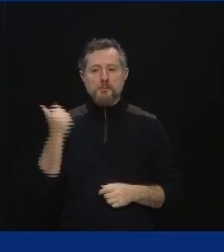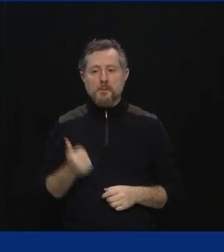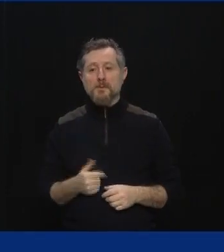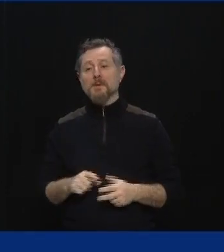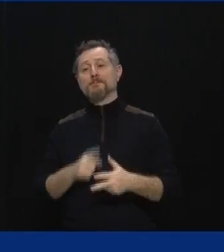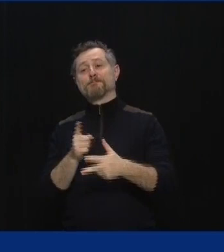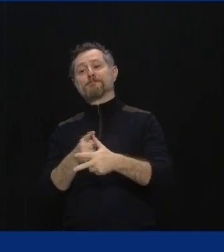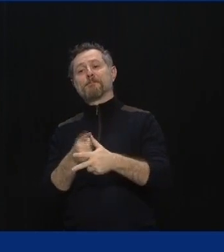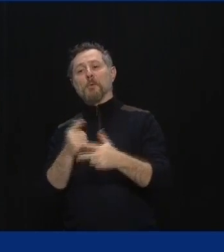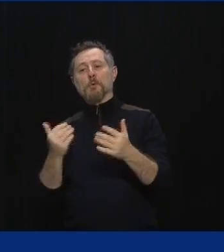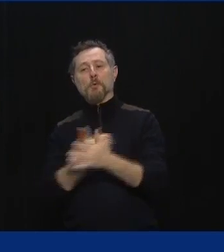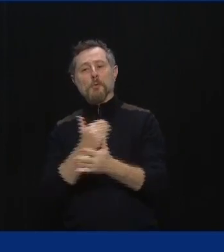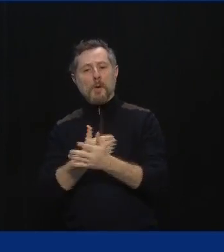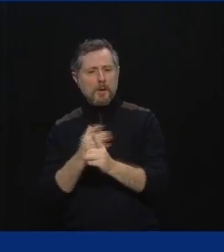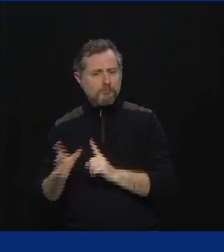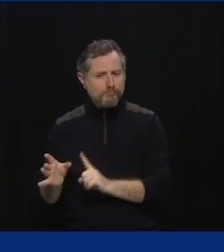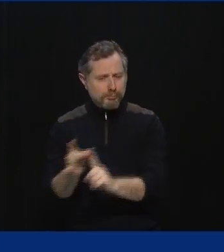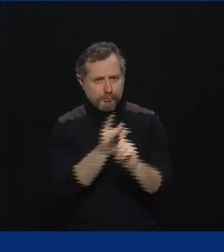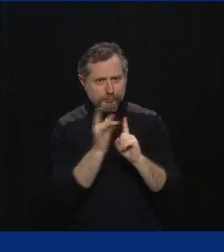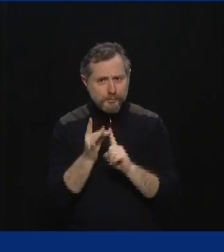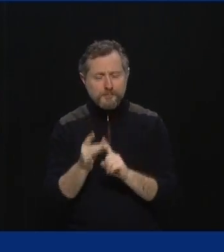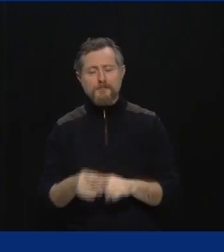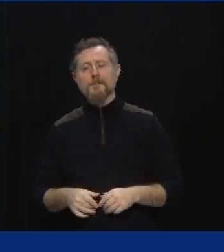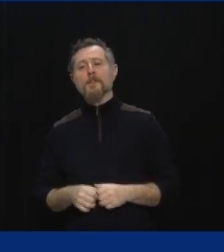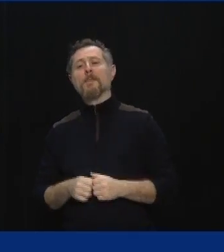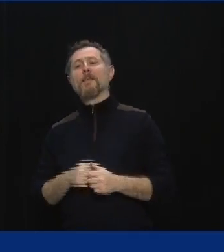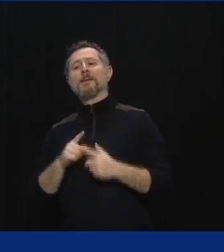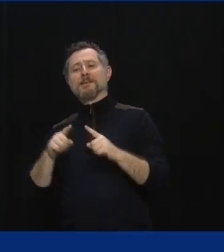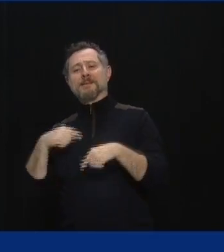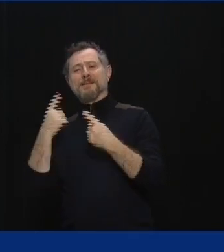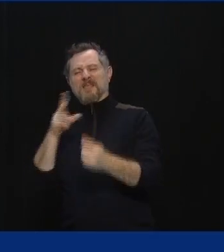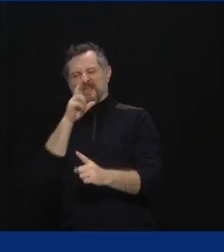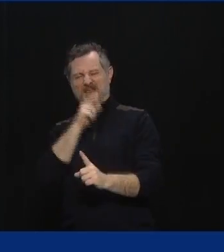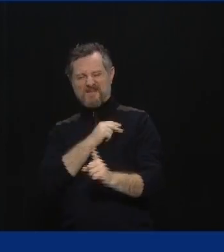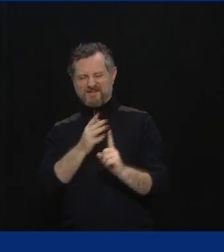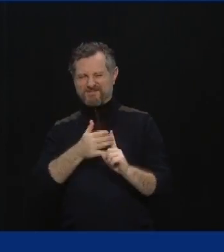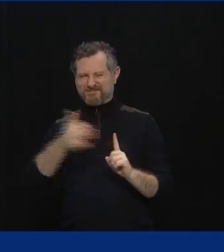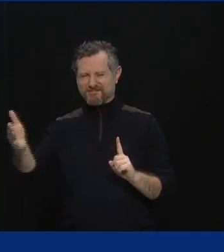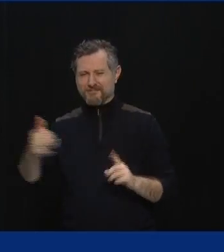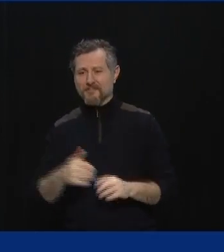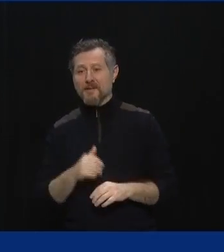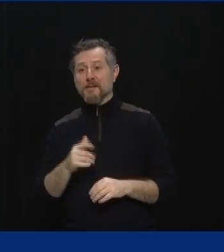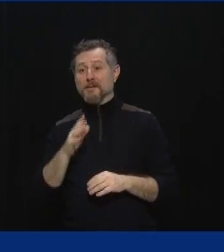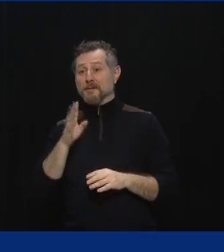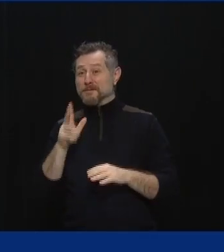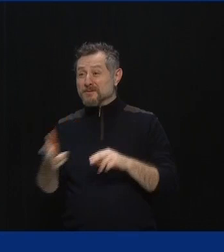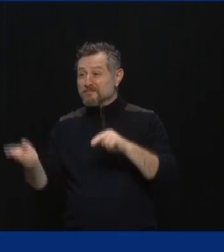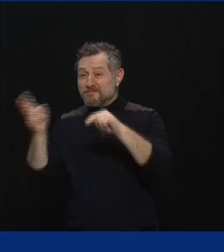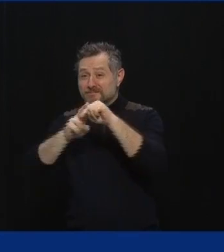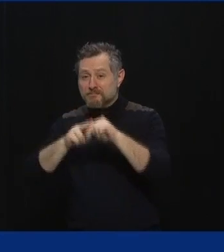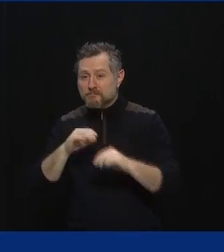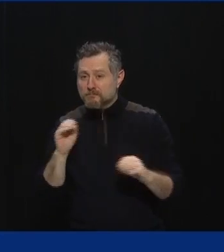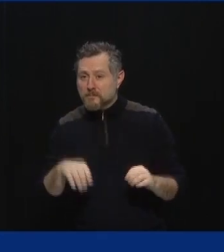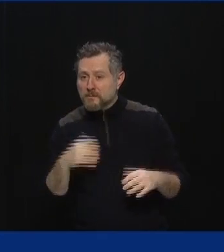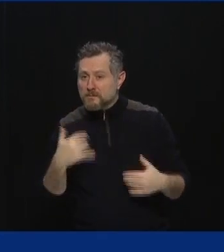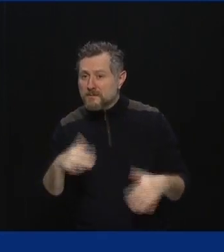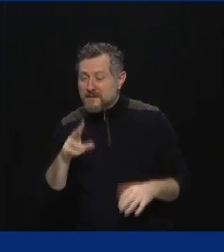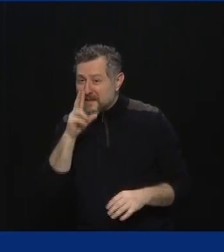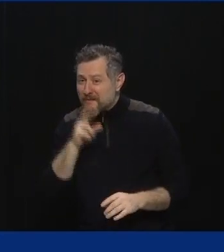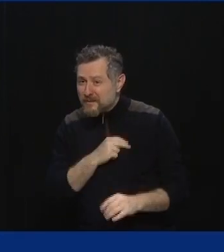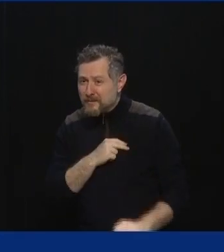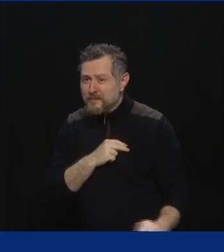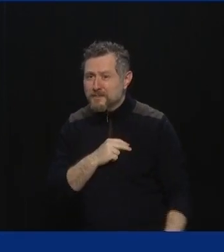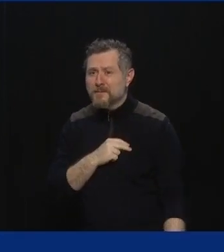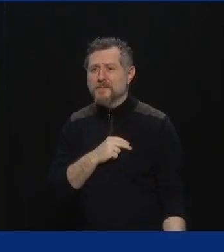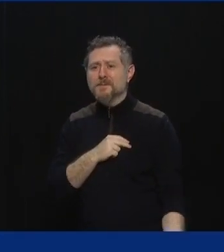increase in new cases we've had since Thanksgiving, an increase of 43%, a decline in hospital